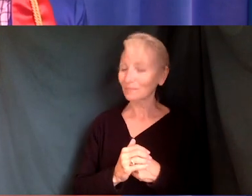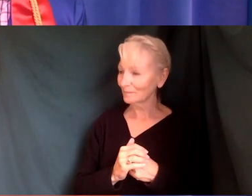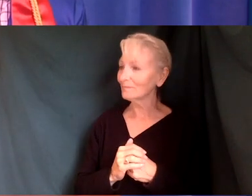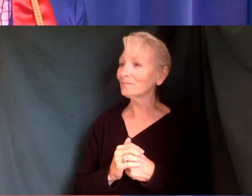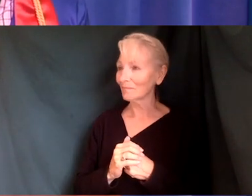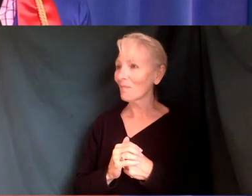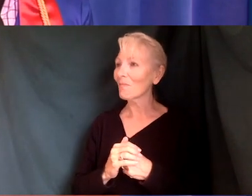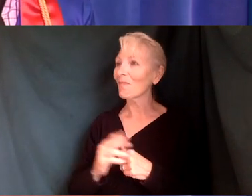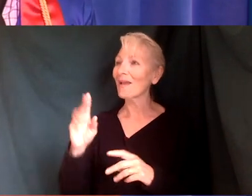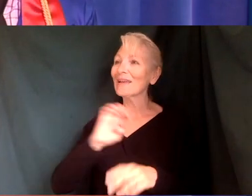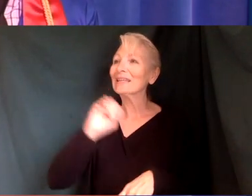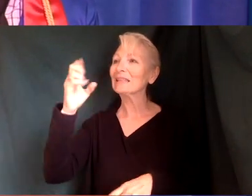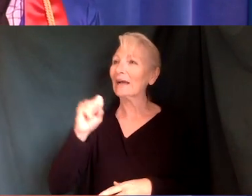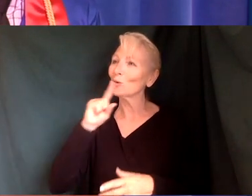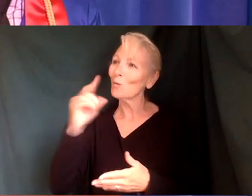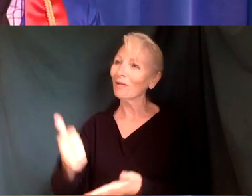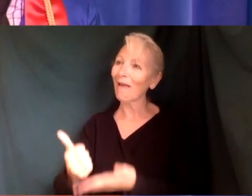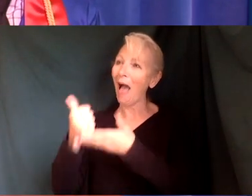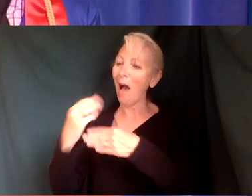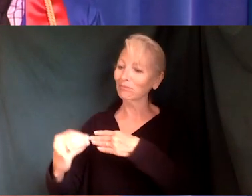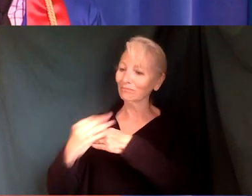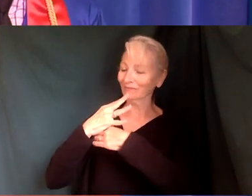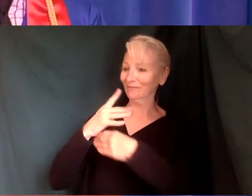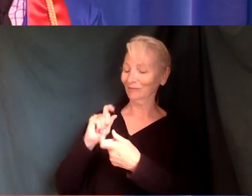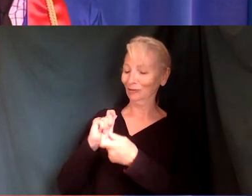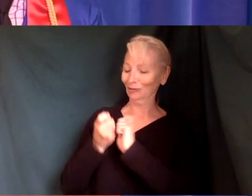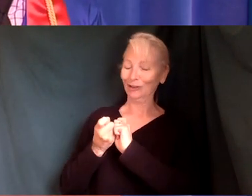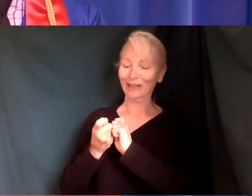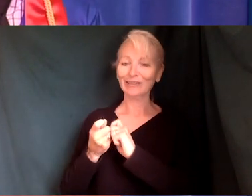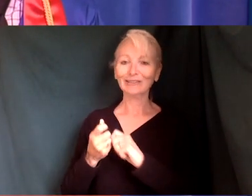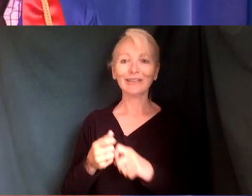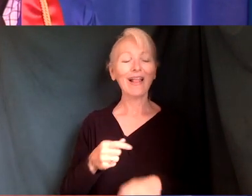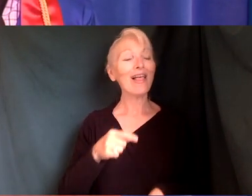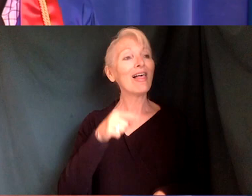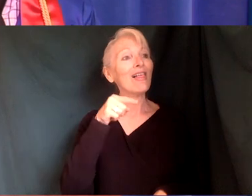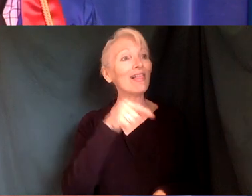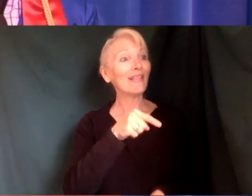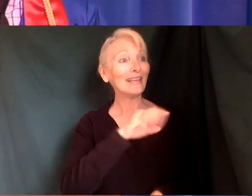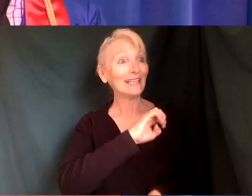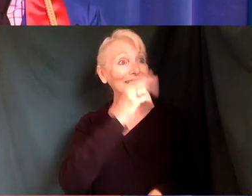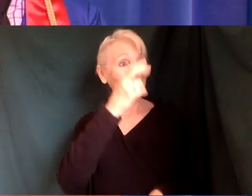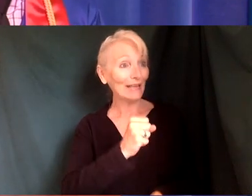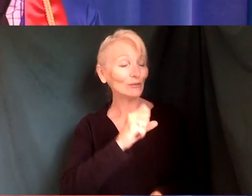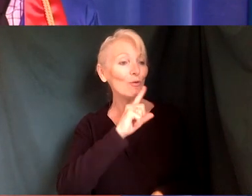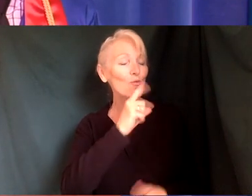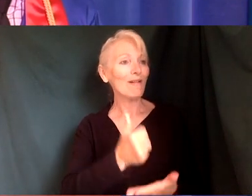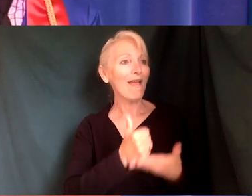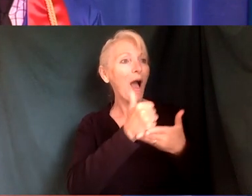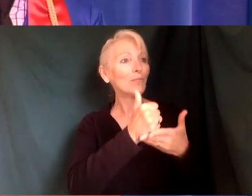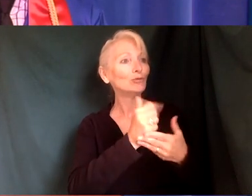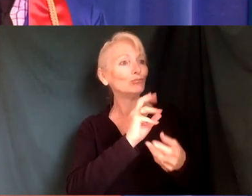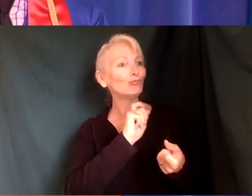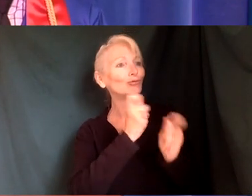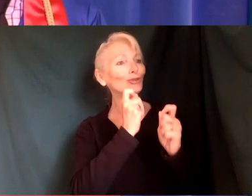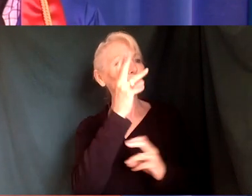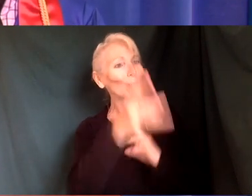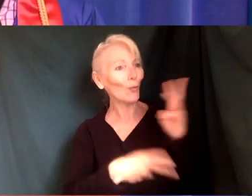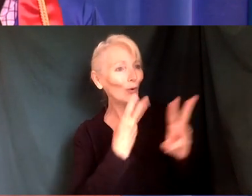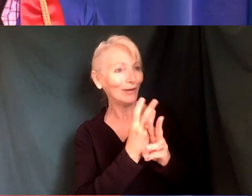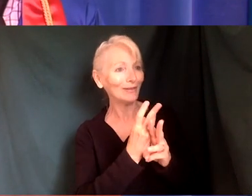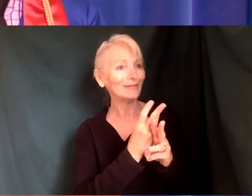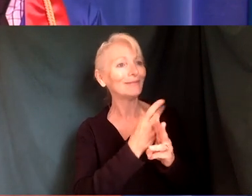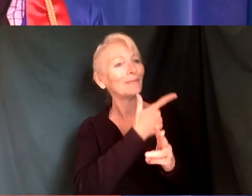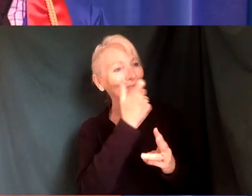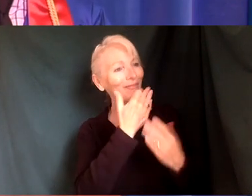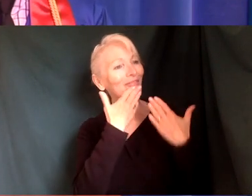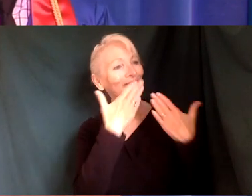shaping students into people they would never expect. This school consistently puts out the next world changers, and it is all thanks to each of you.